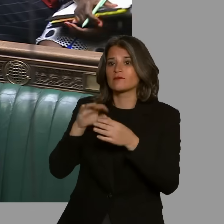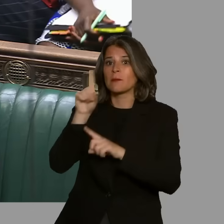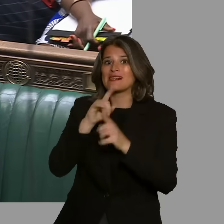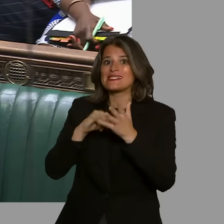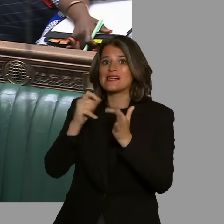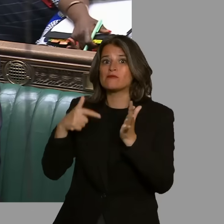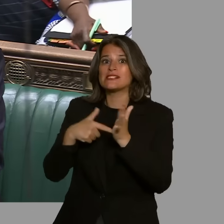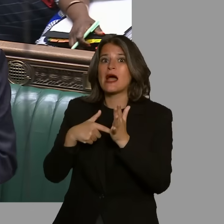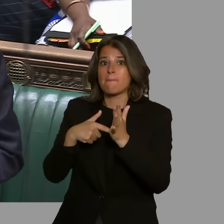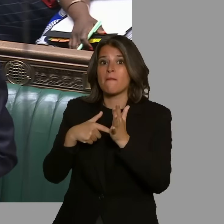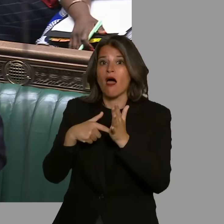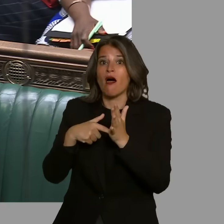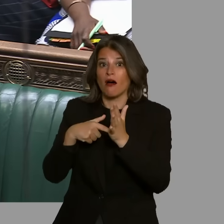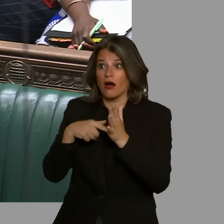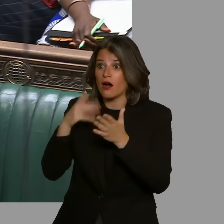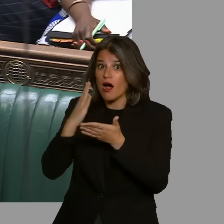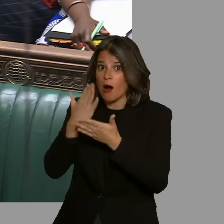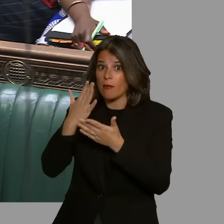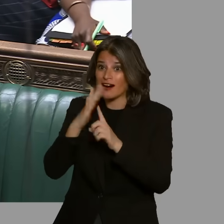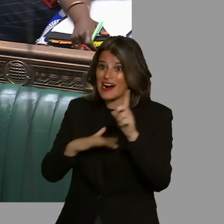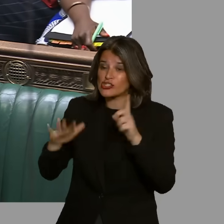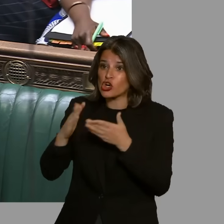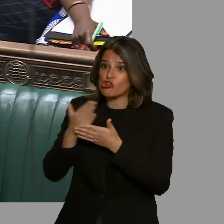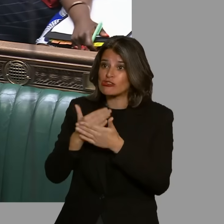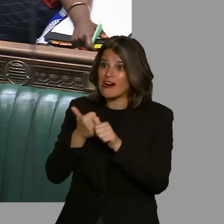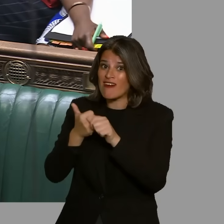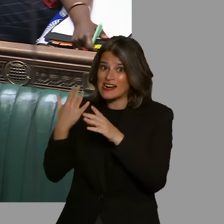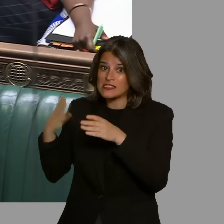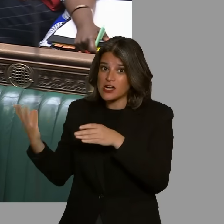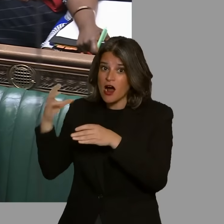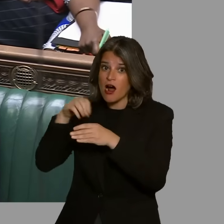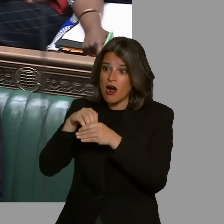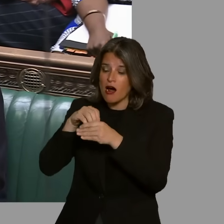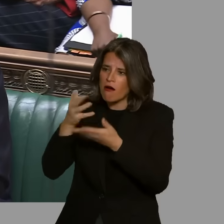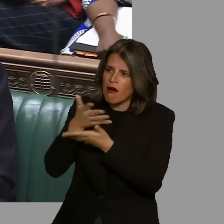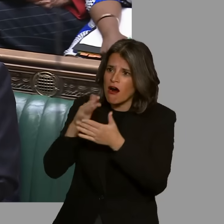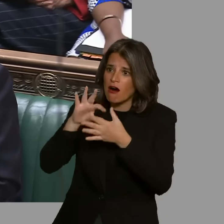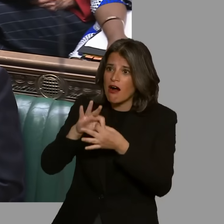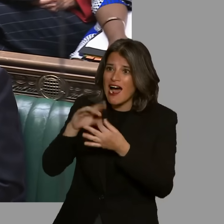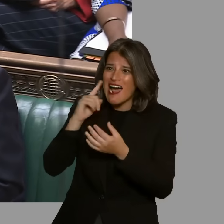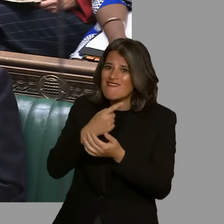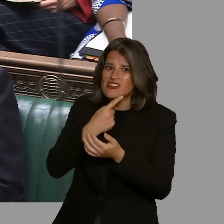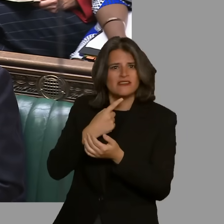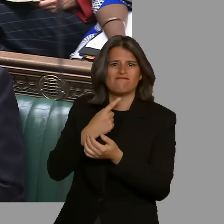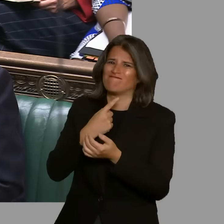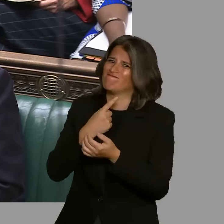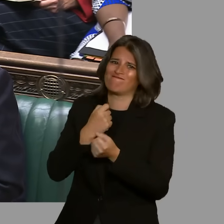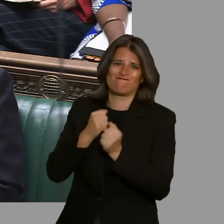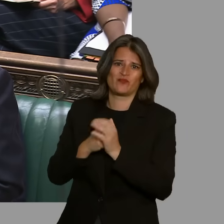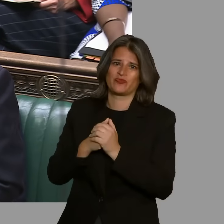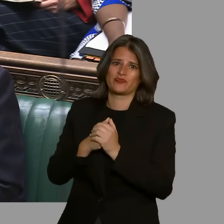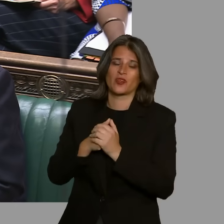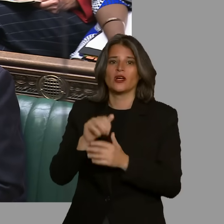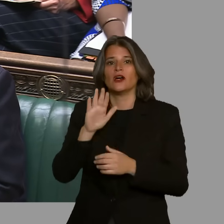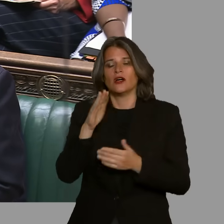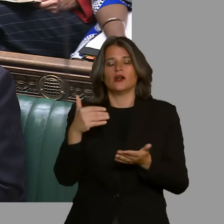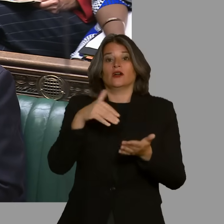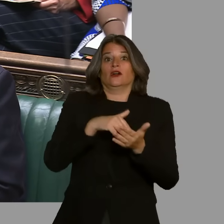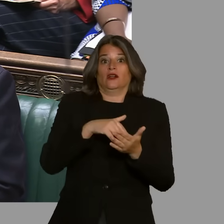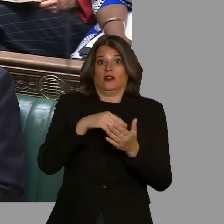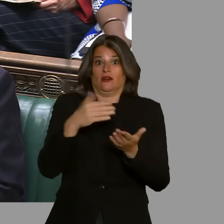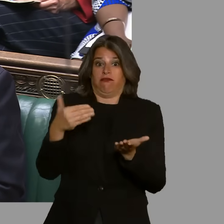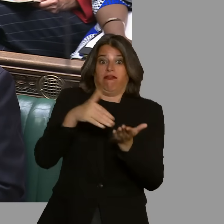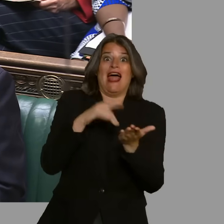The final statement in this case was submitted in August 2025. There was no further submission of evidence, one way or the